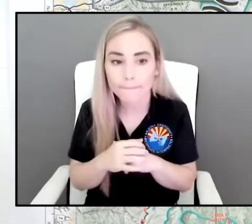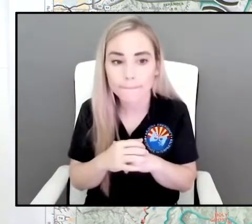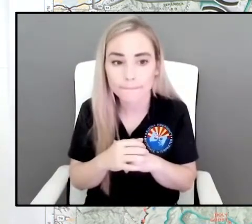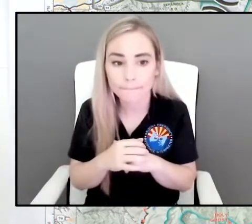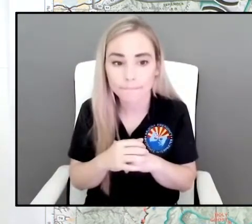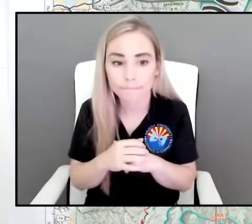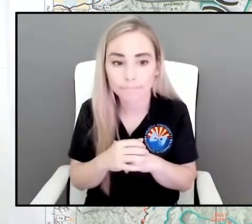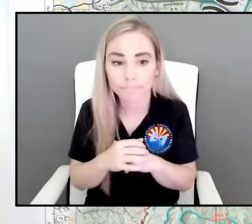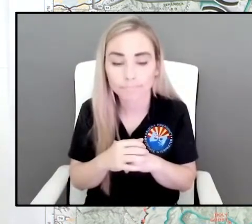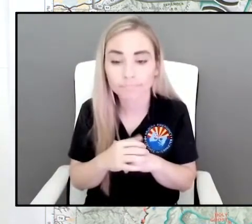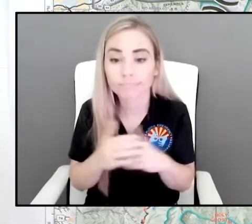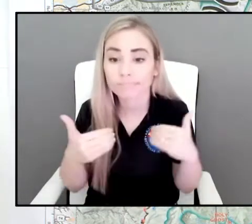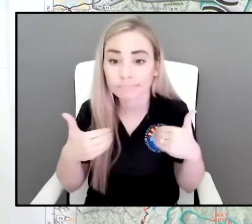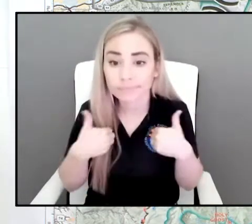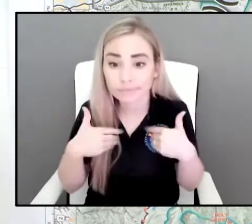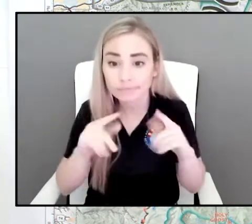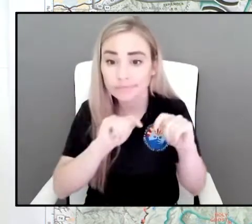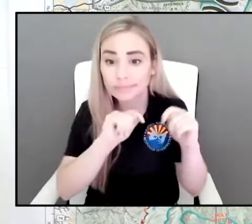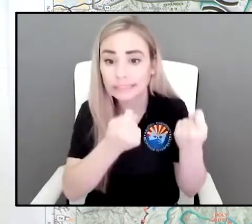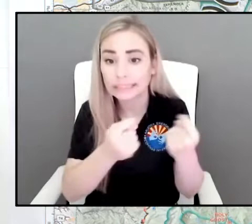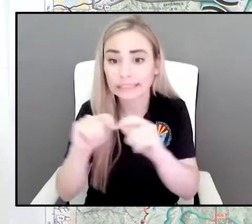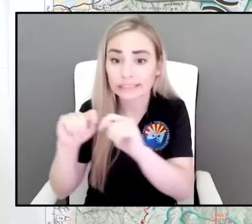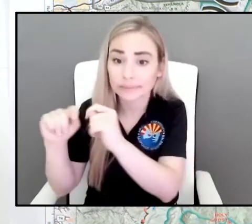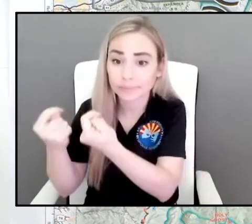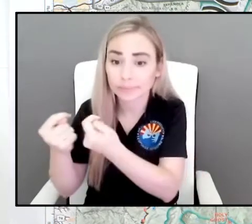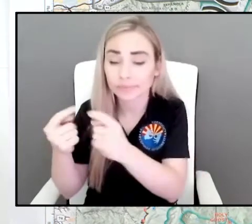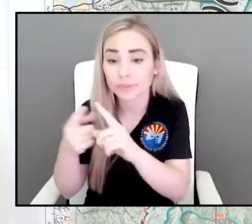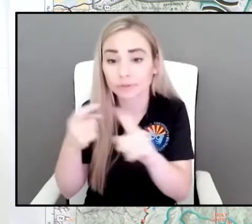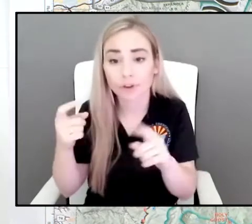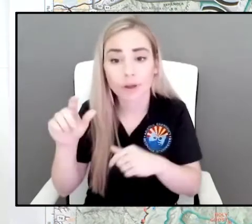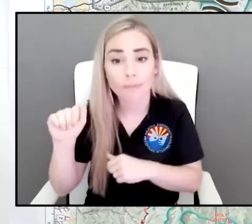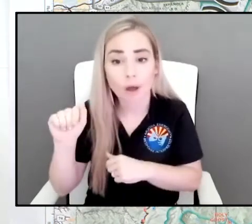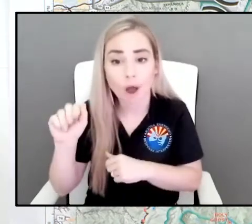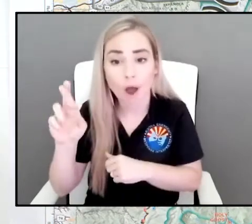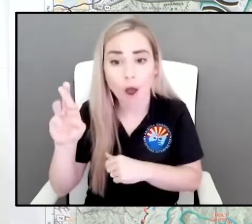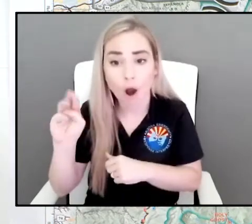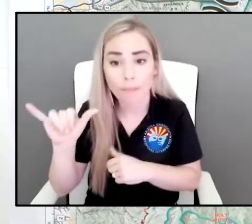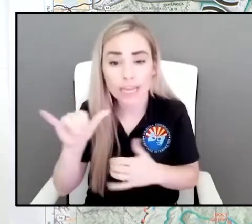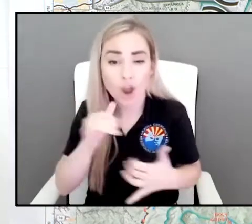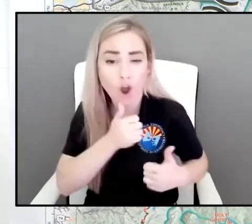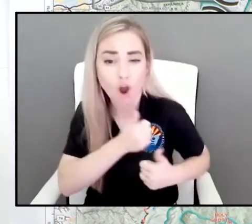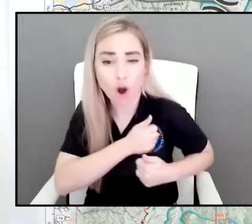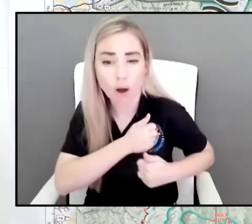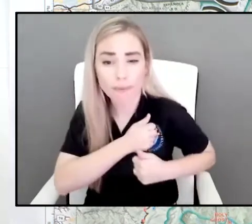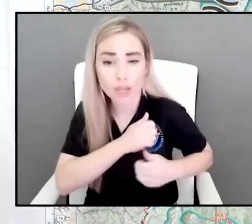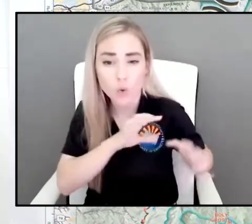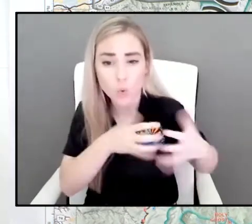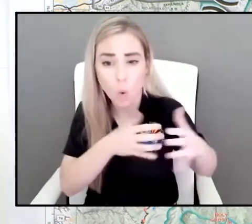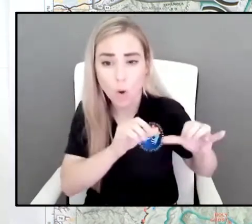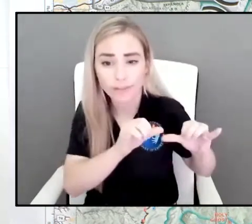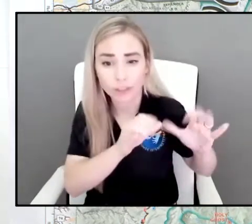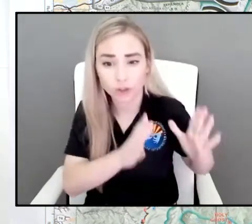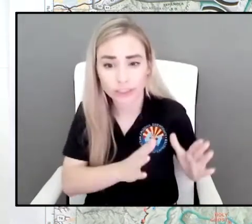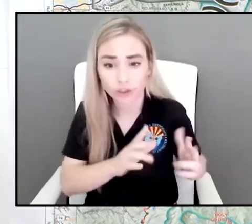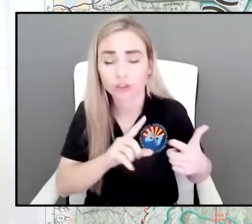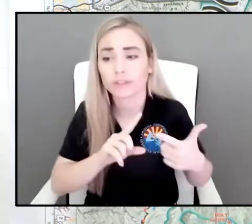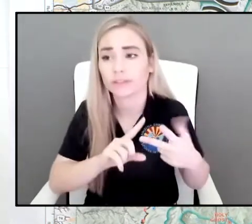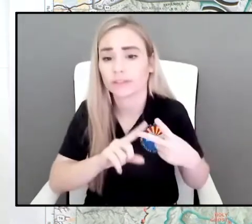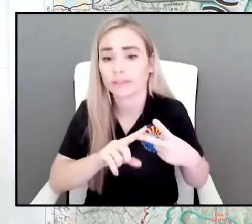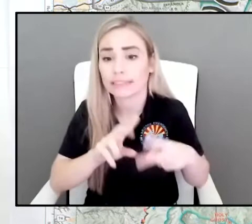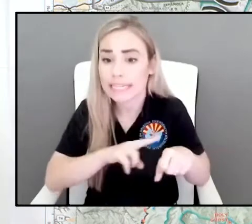teams from Army Corps of Engineers, National Guard, and